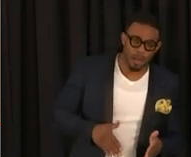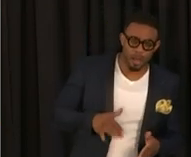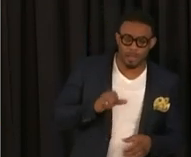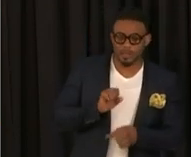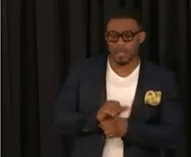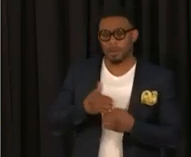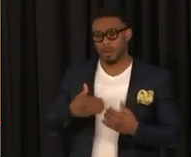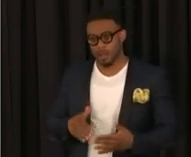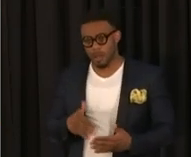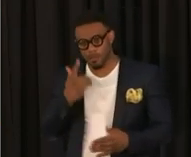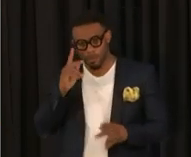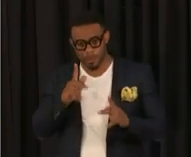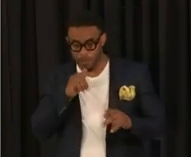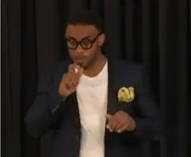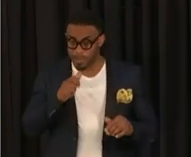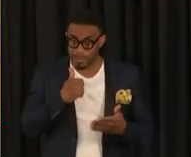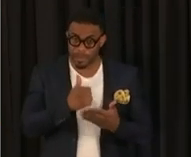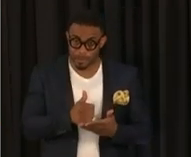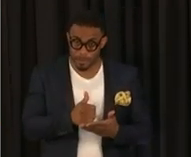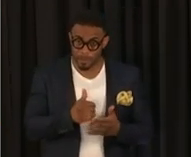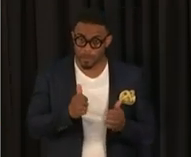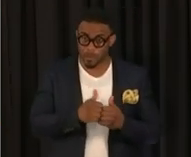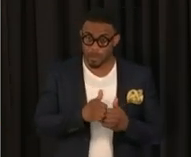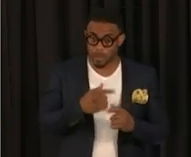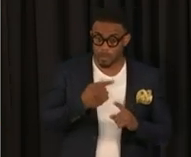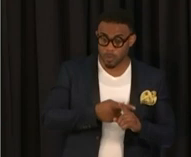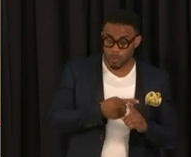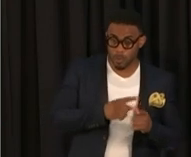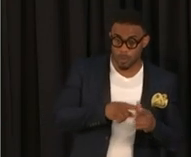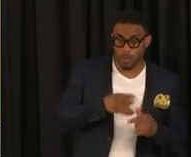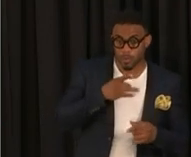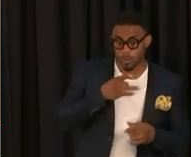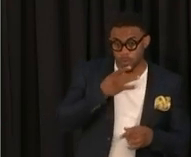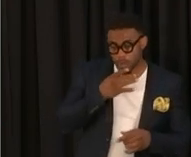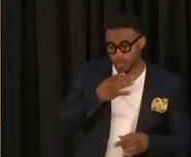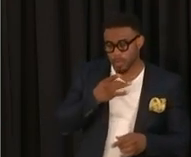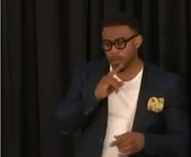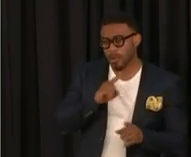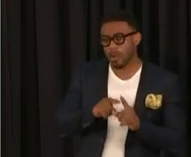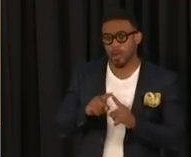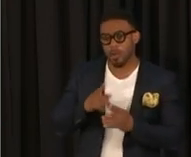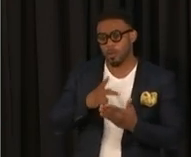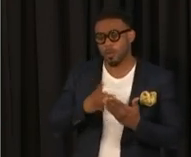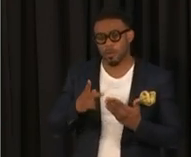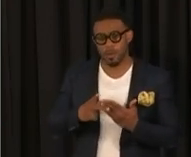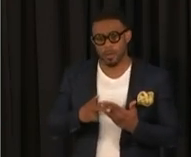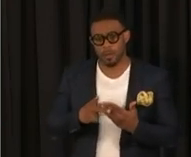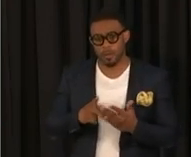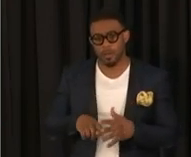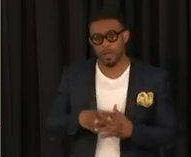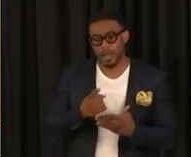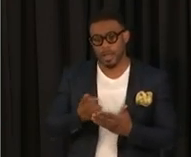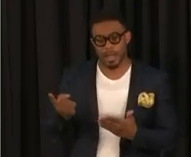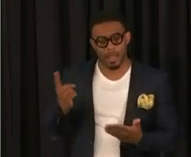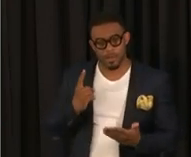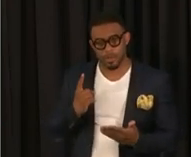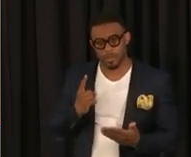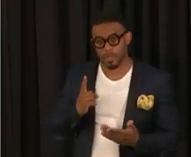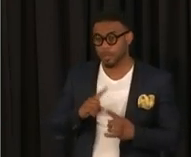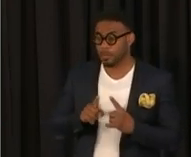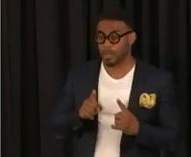with job loss. For folks who need help with their rent or utility, there's also a program. We launched it last